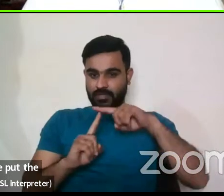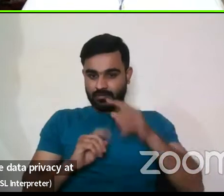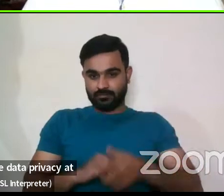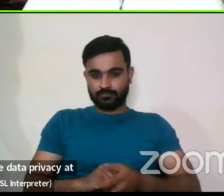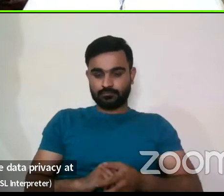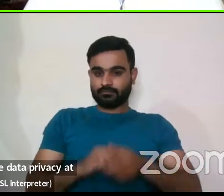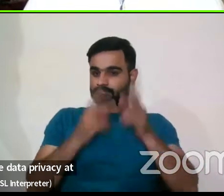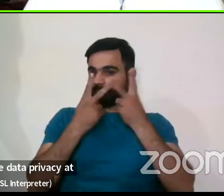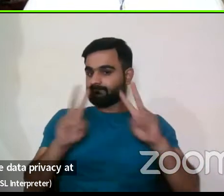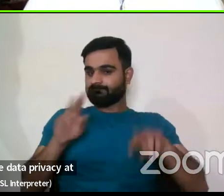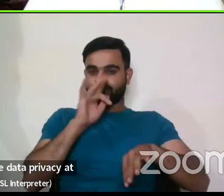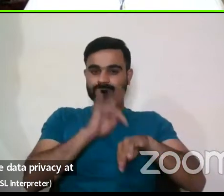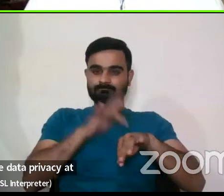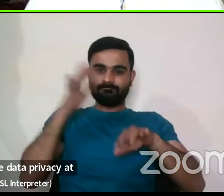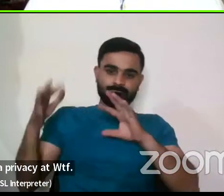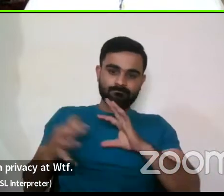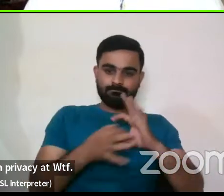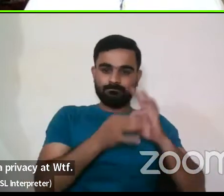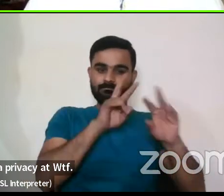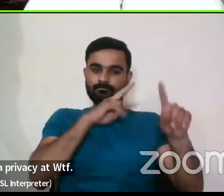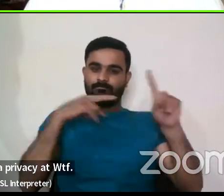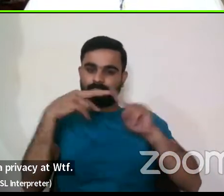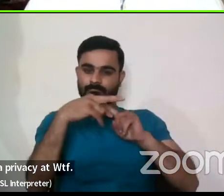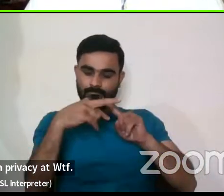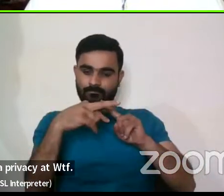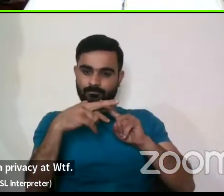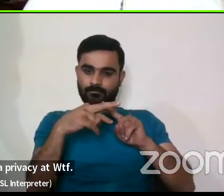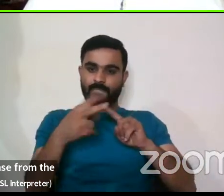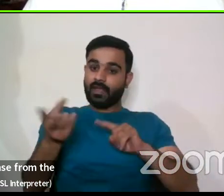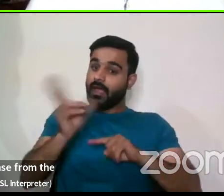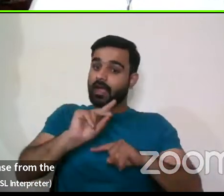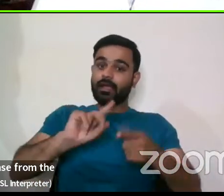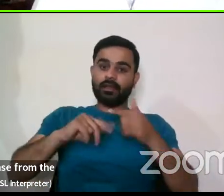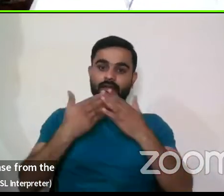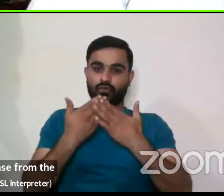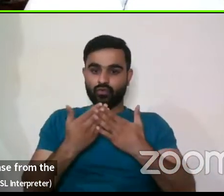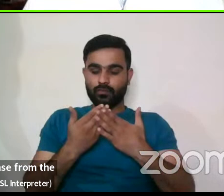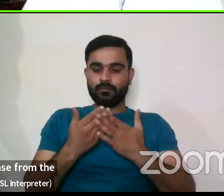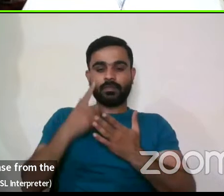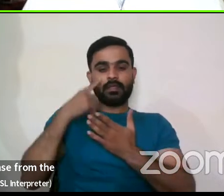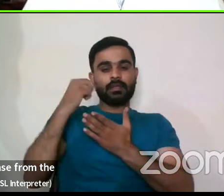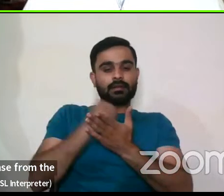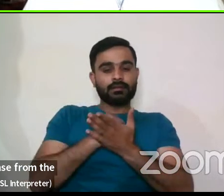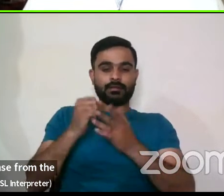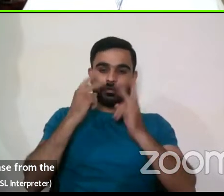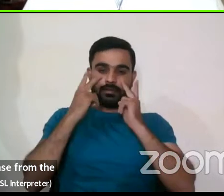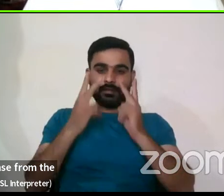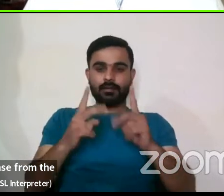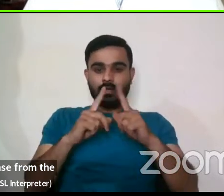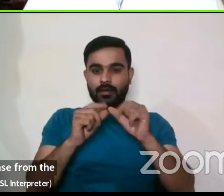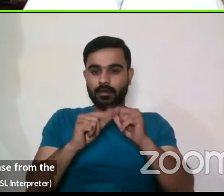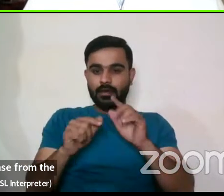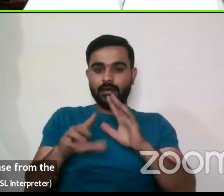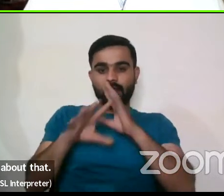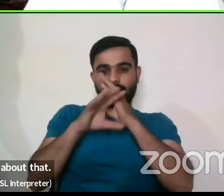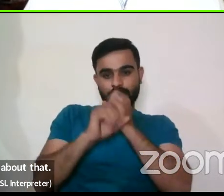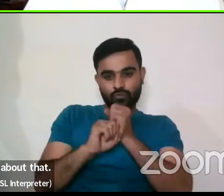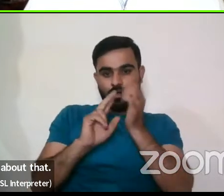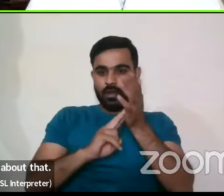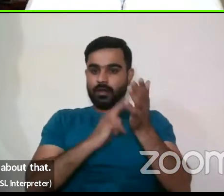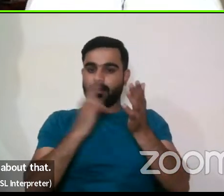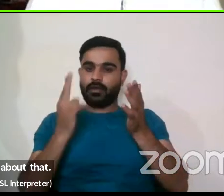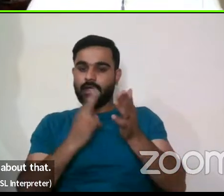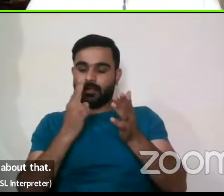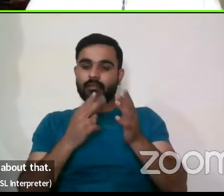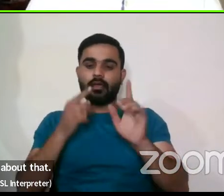very different sense from the perspective that we are debating about. Like, we are trying to locate data privacy in a national